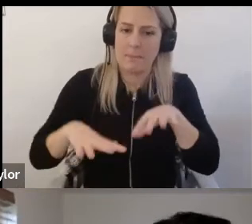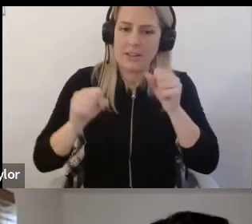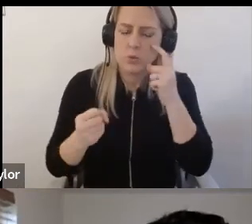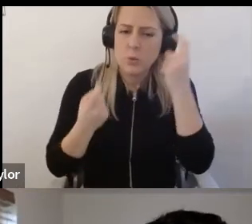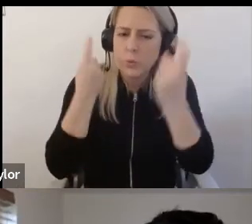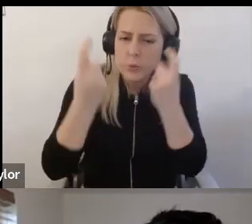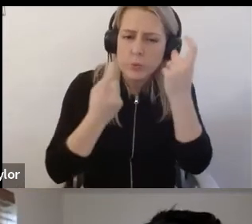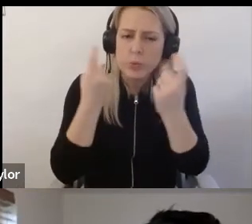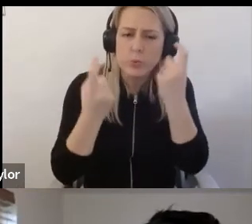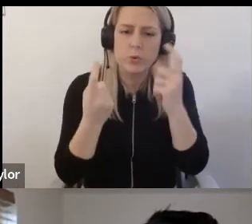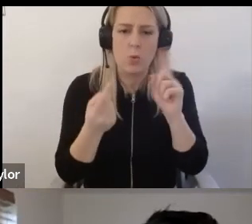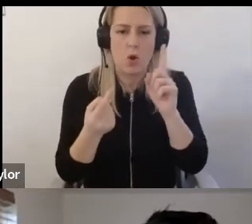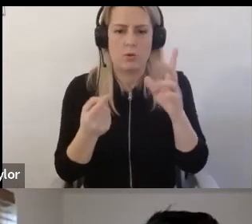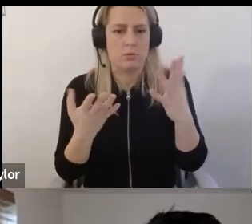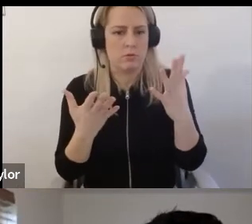austerity